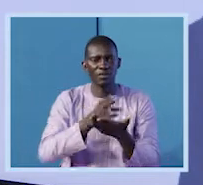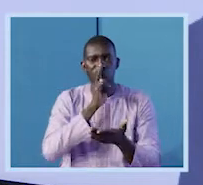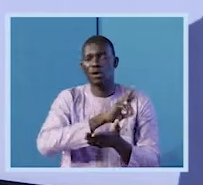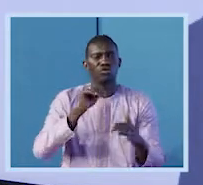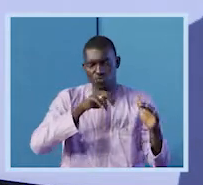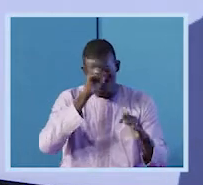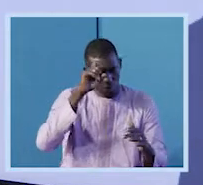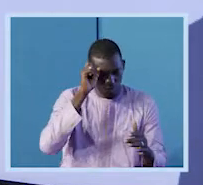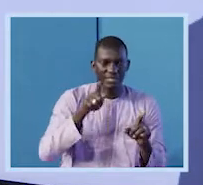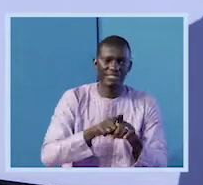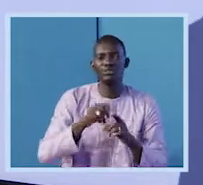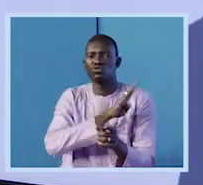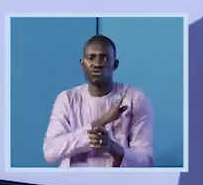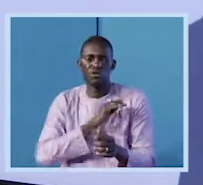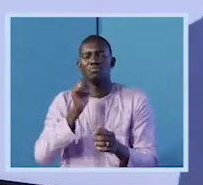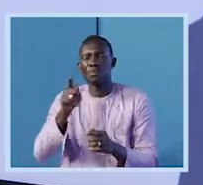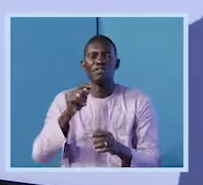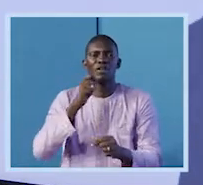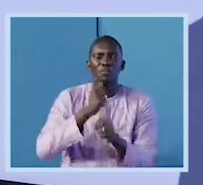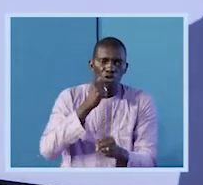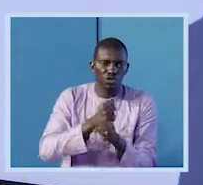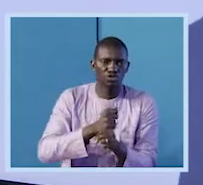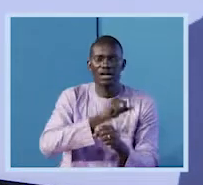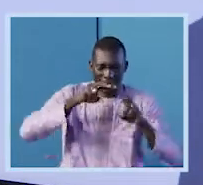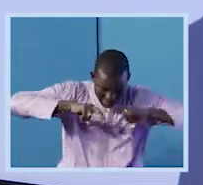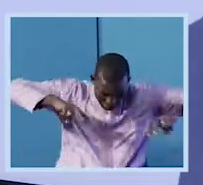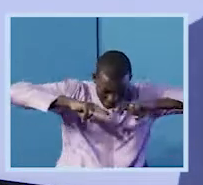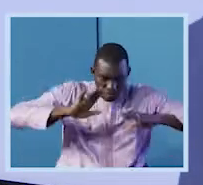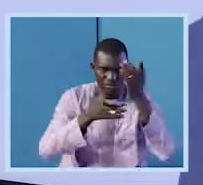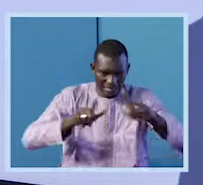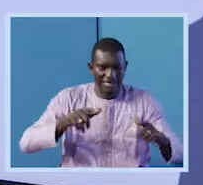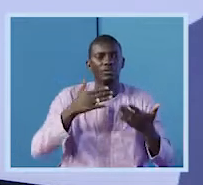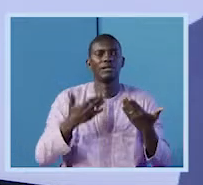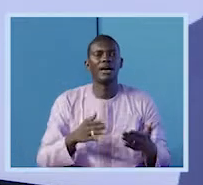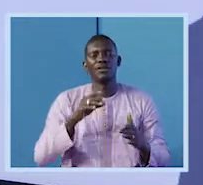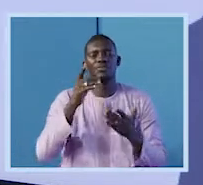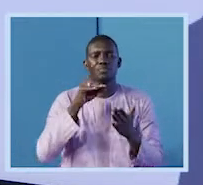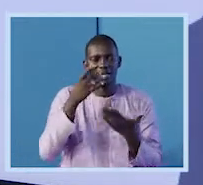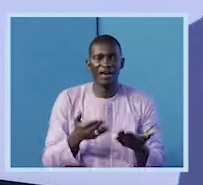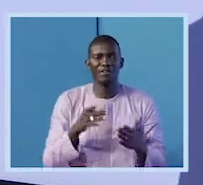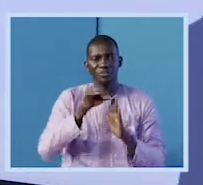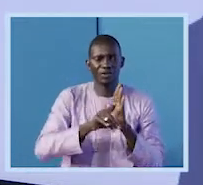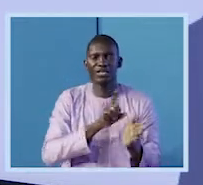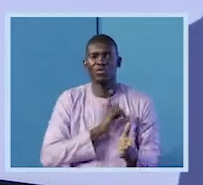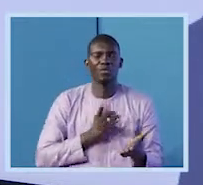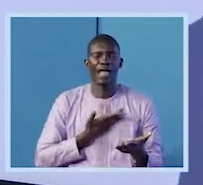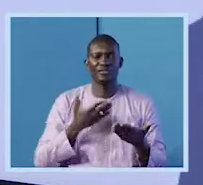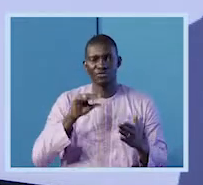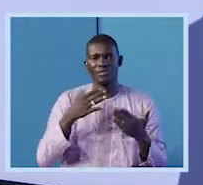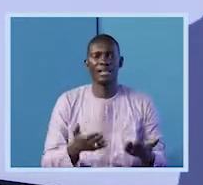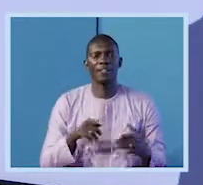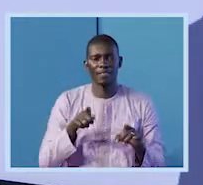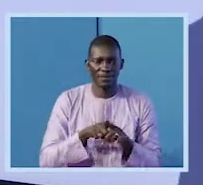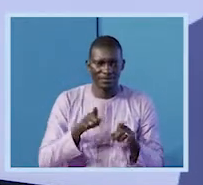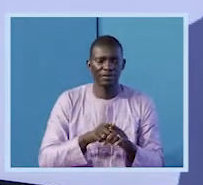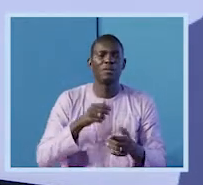paying is also paying for the production and research of sign language. Currently, the program that we undergoing at the office, it's